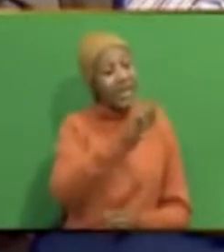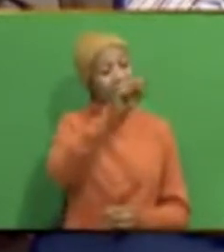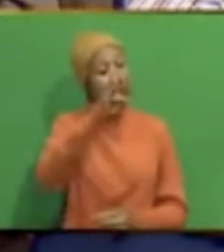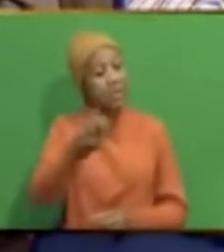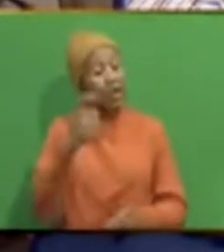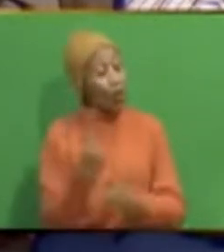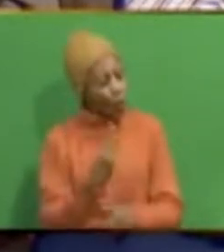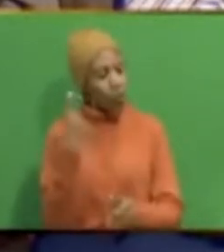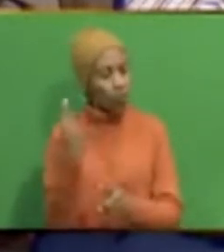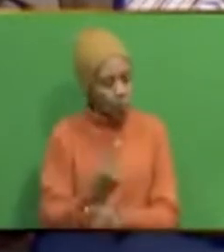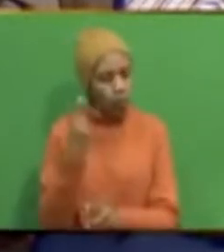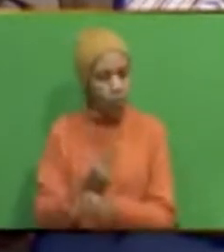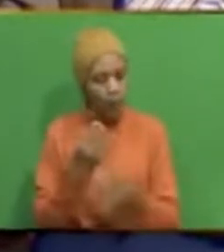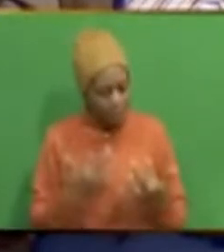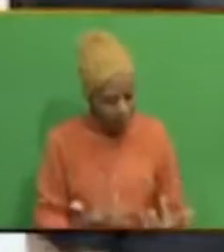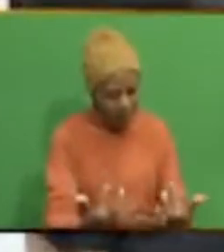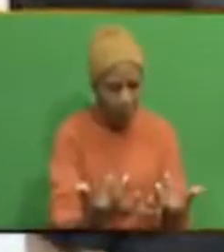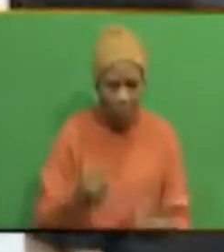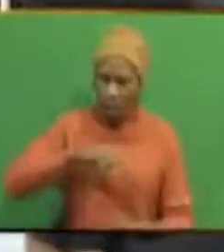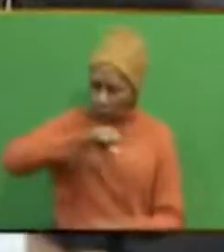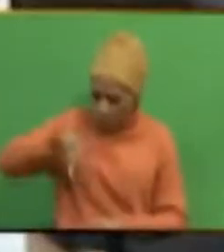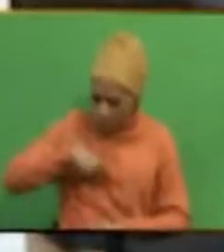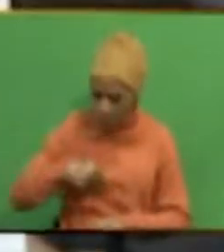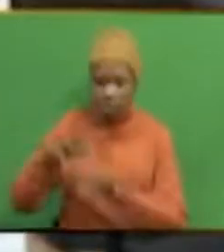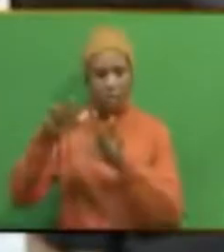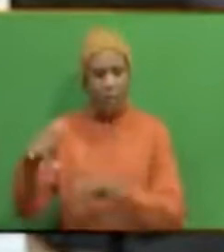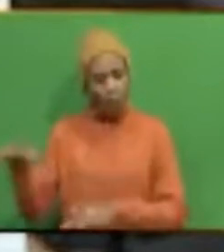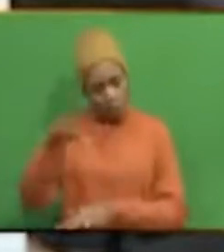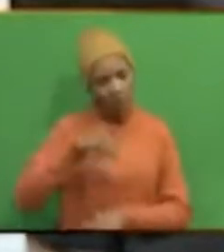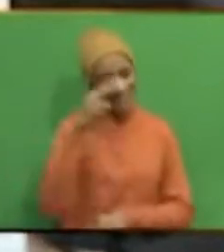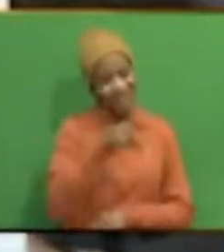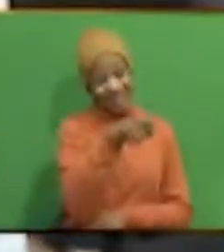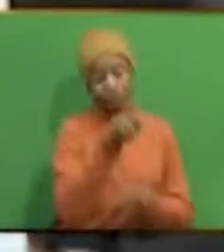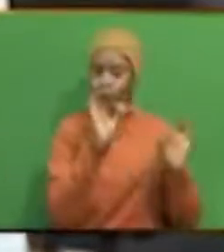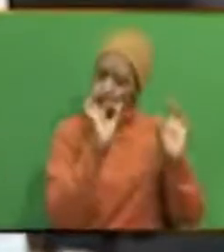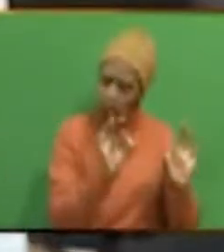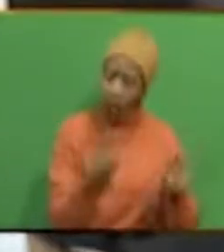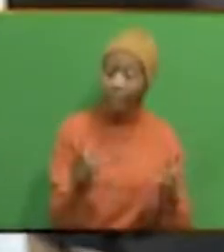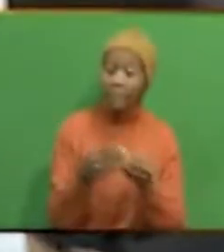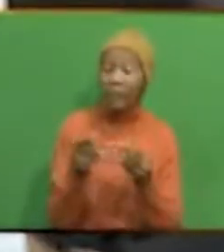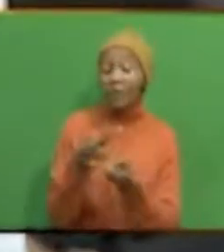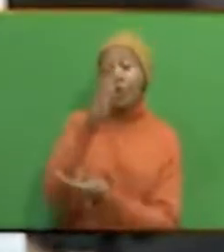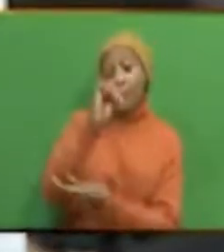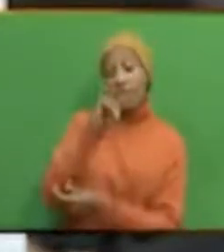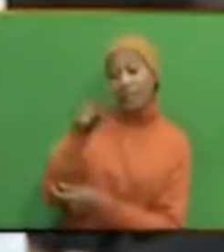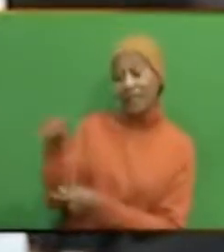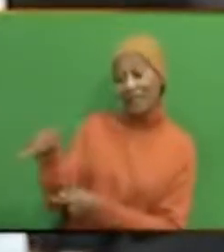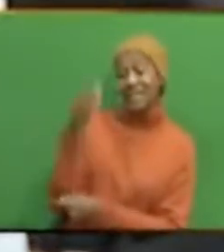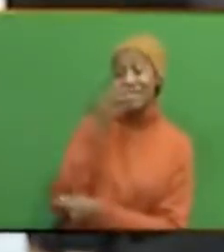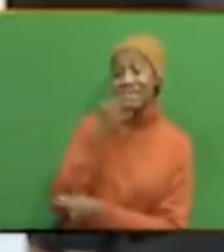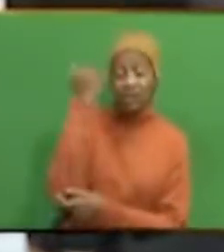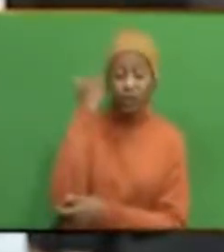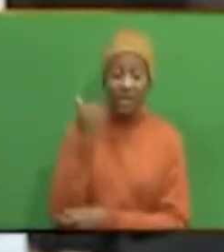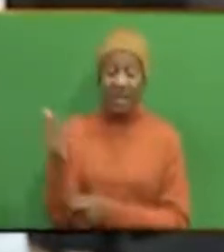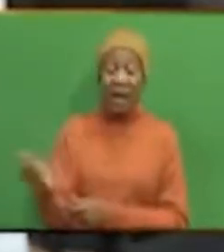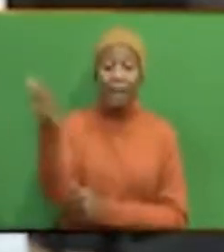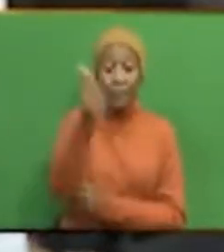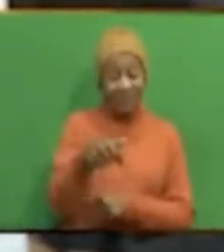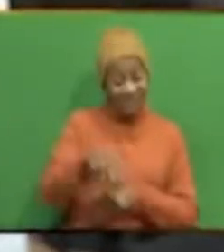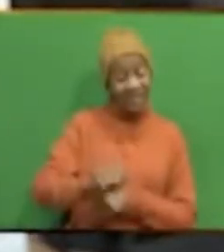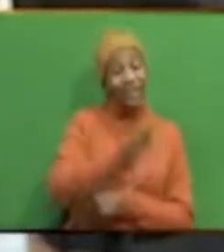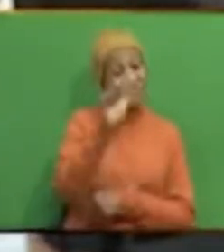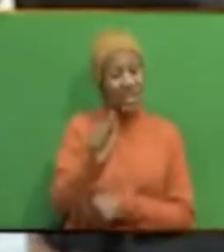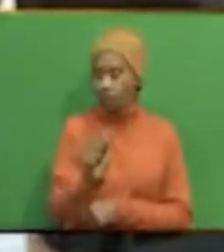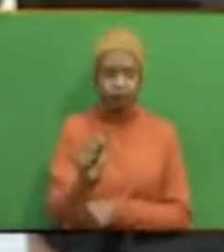our eyes, but in the eyes of the public, given, as the Honourable Member from the MK himself said, that judges are not elected in South